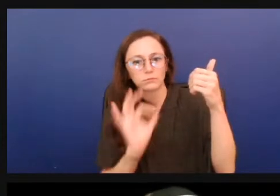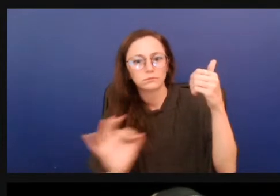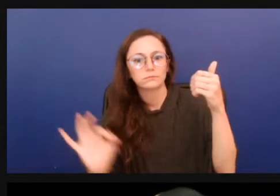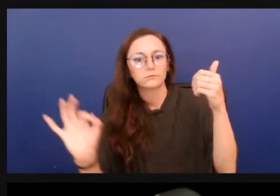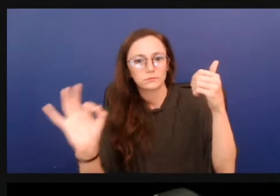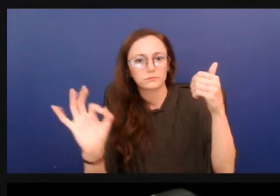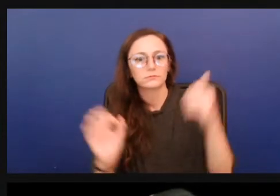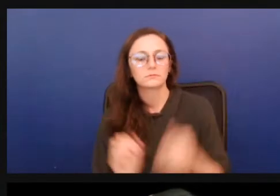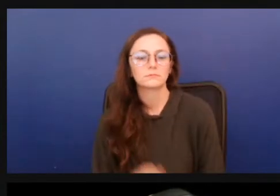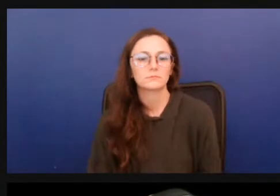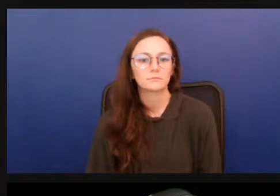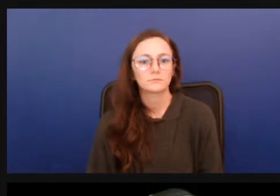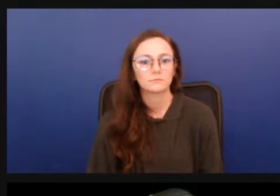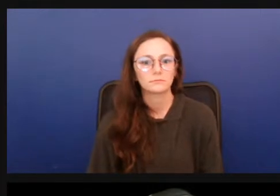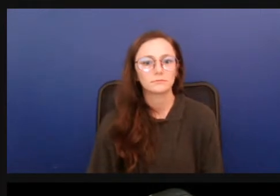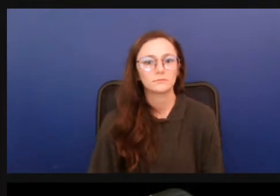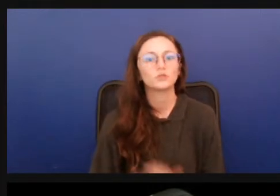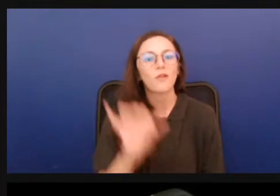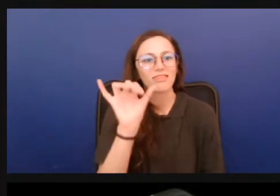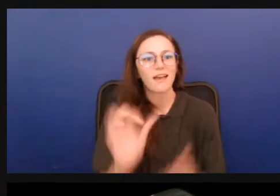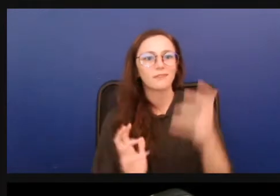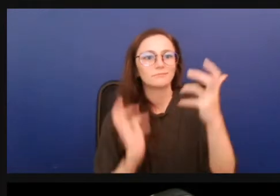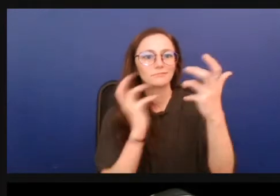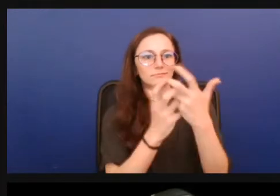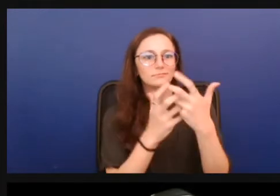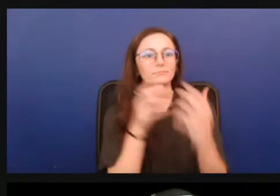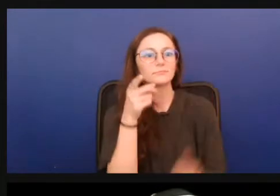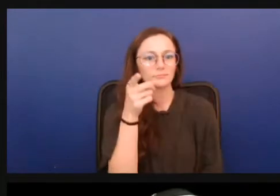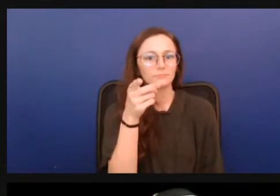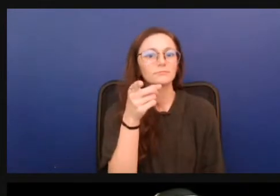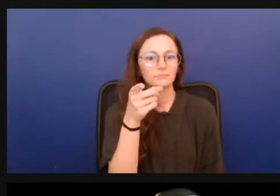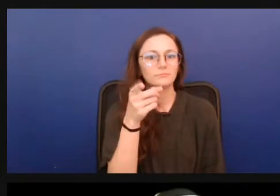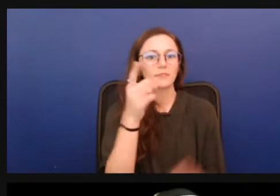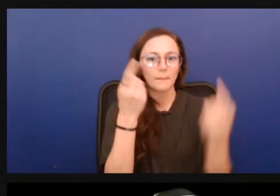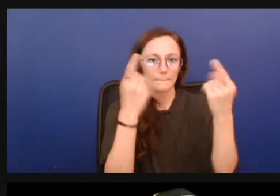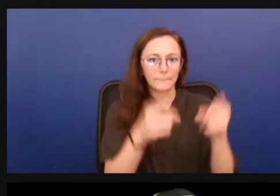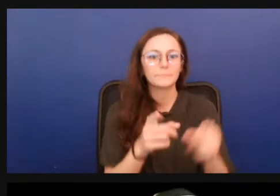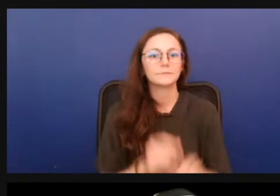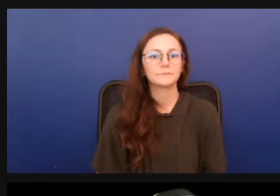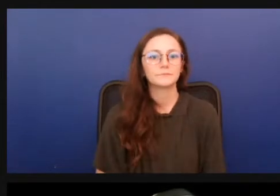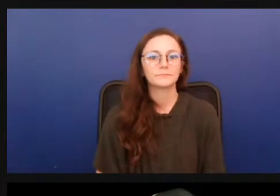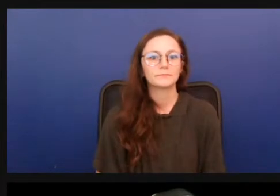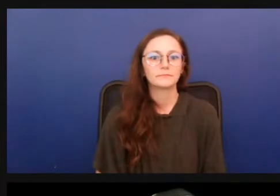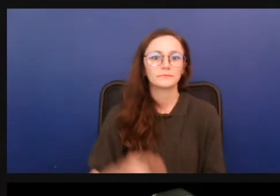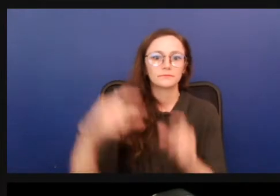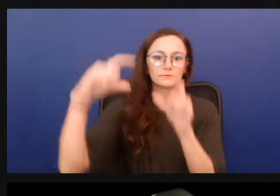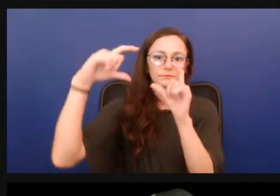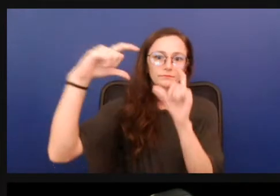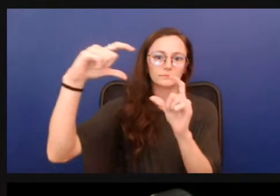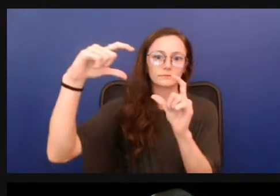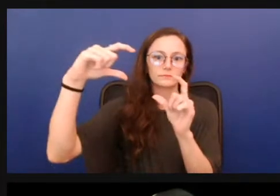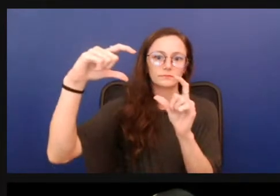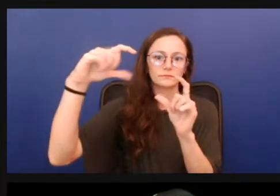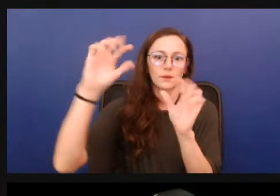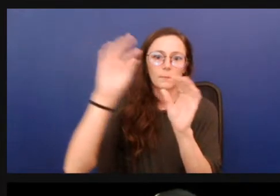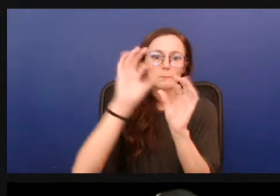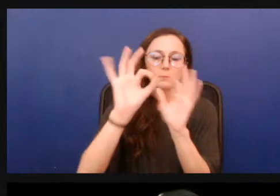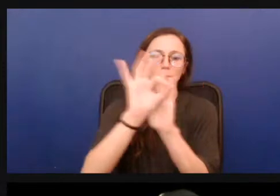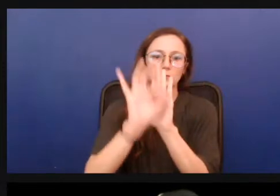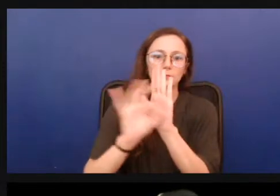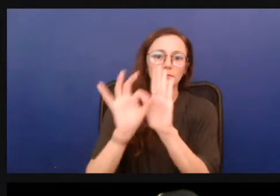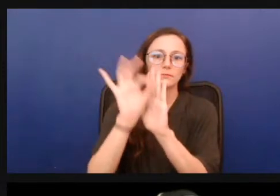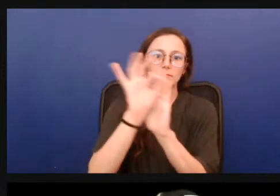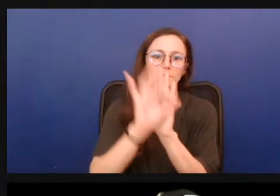it back right over here. That's those events right there. The tail end of that dike right through here. So I'm going to pull it